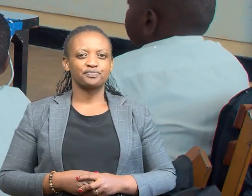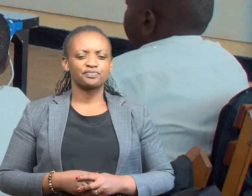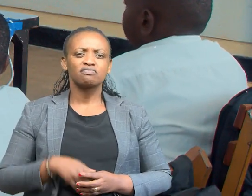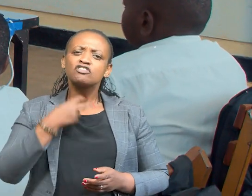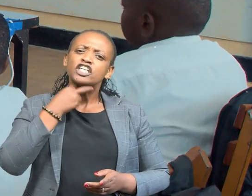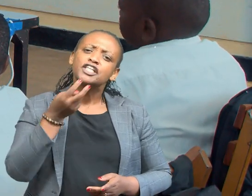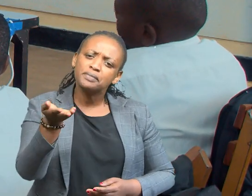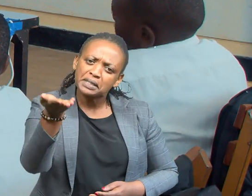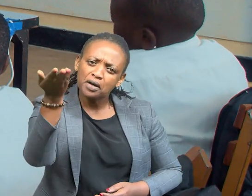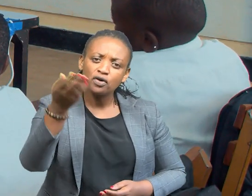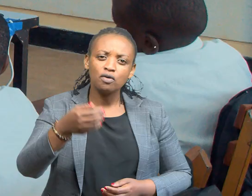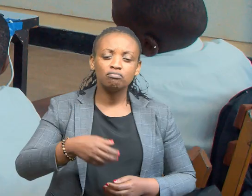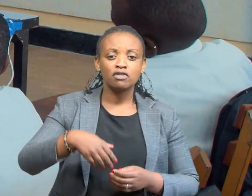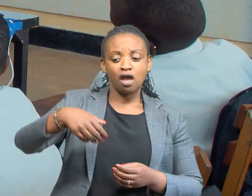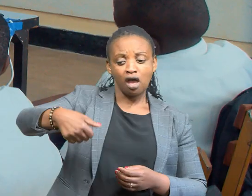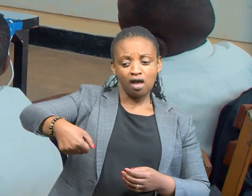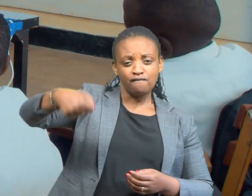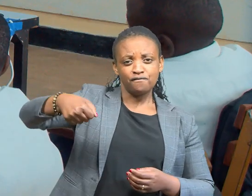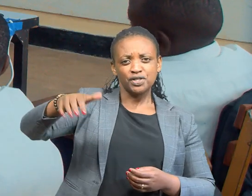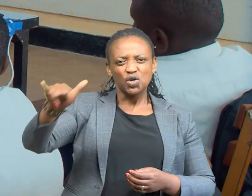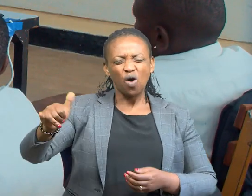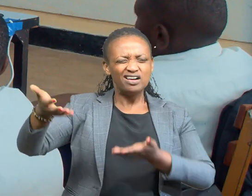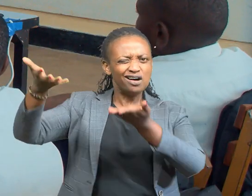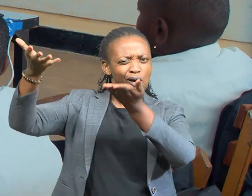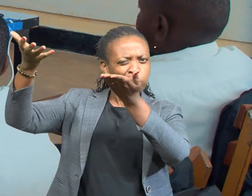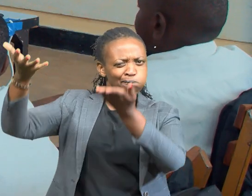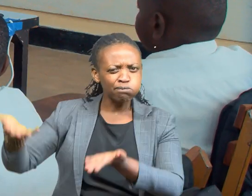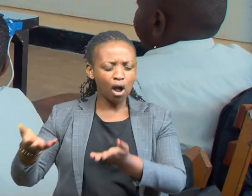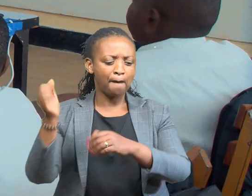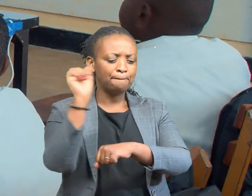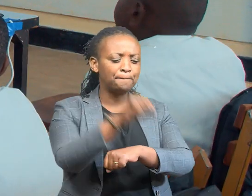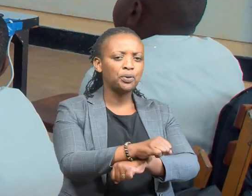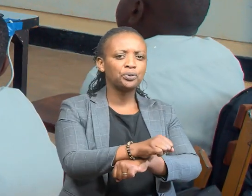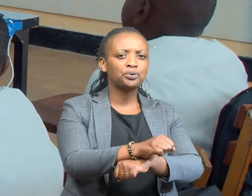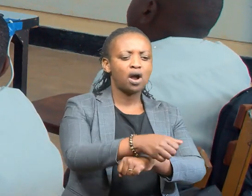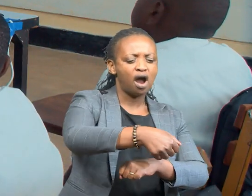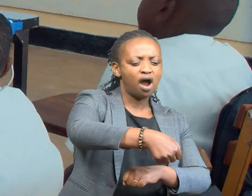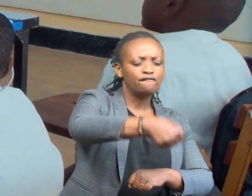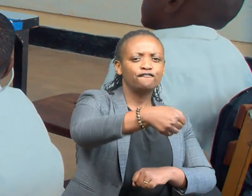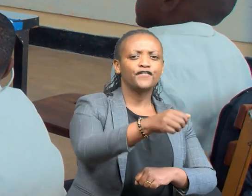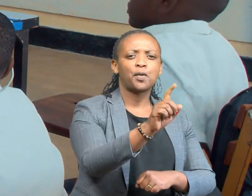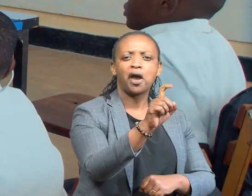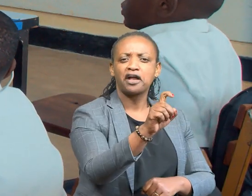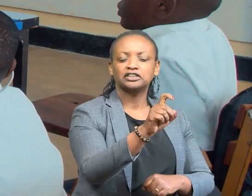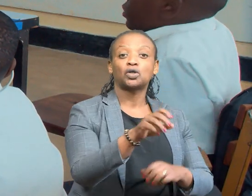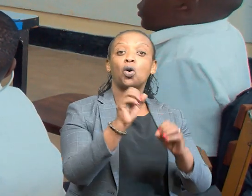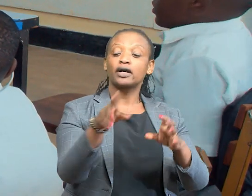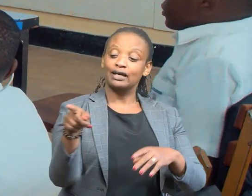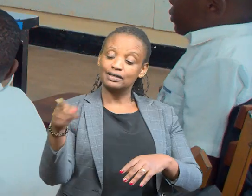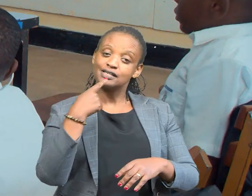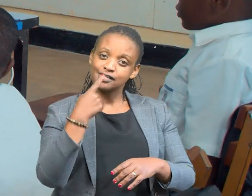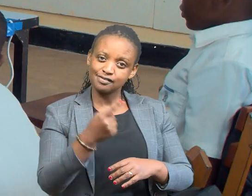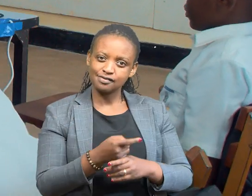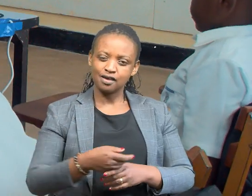Speak louder. Envelope Y is heavier than envelope X. She says